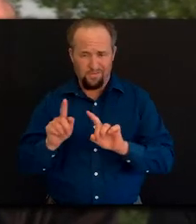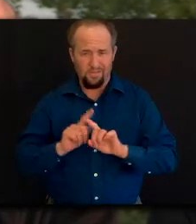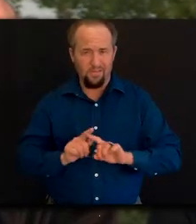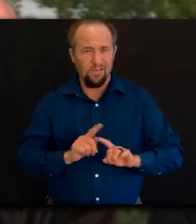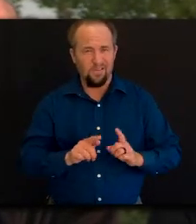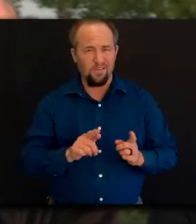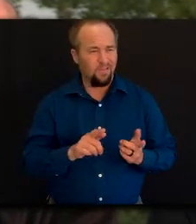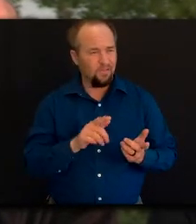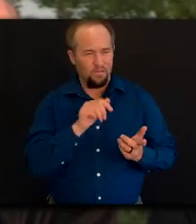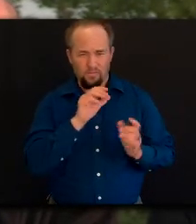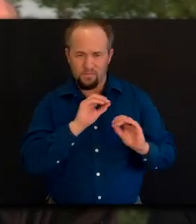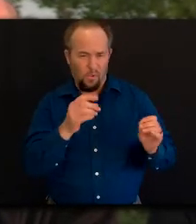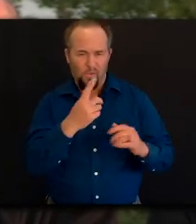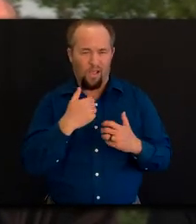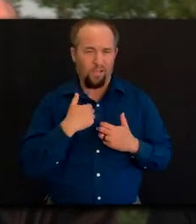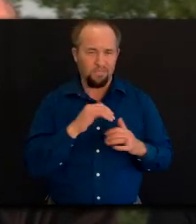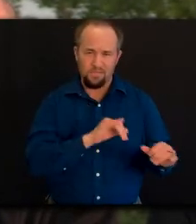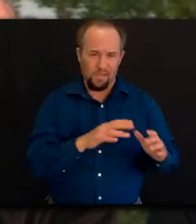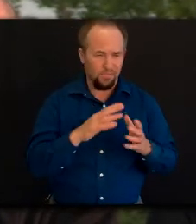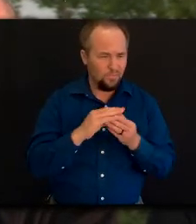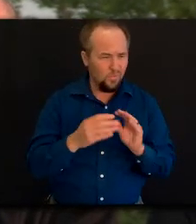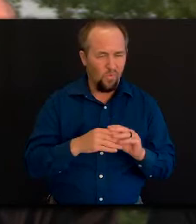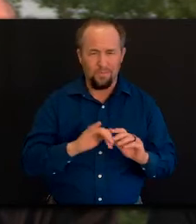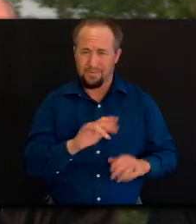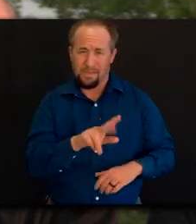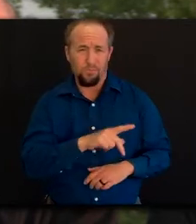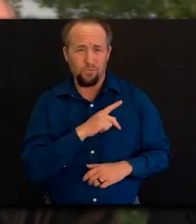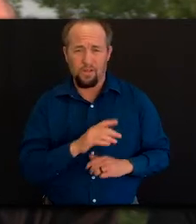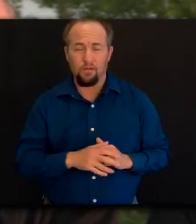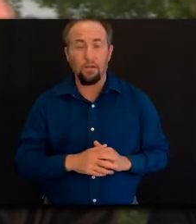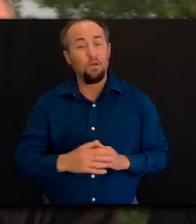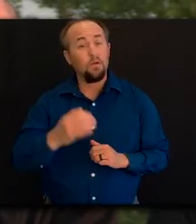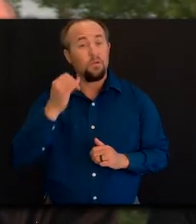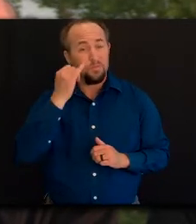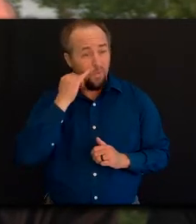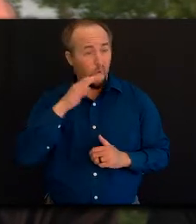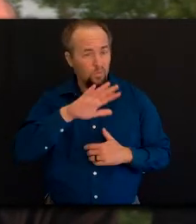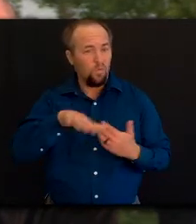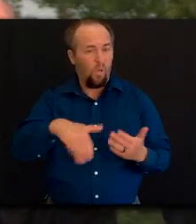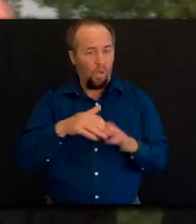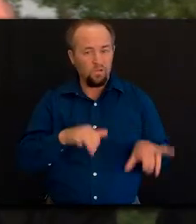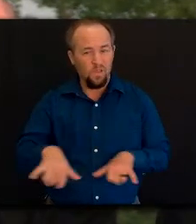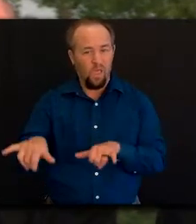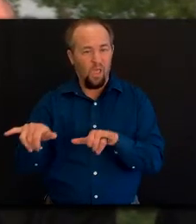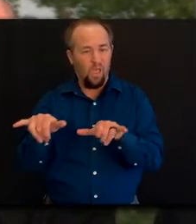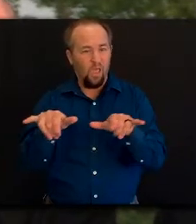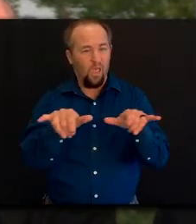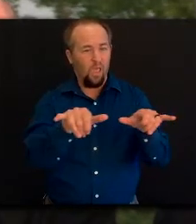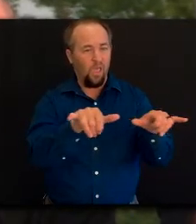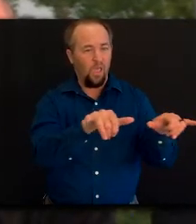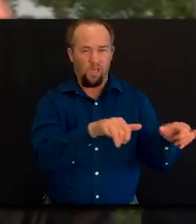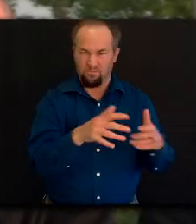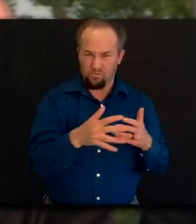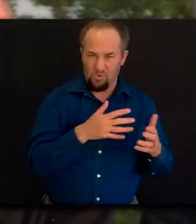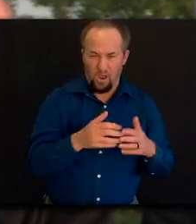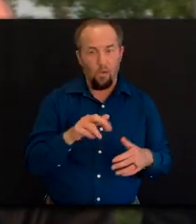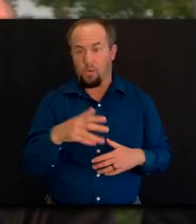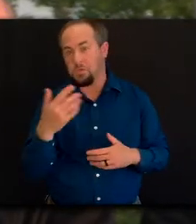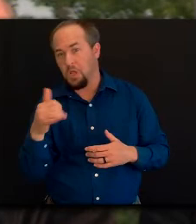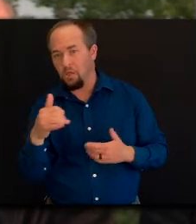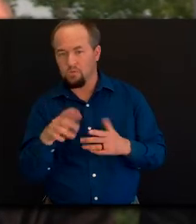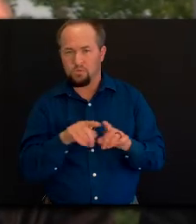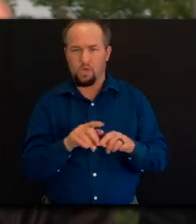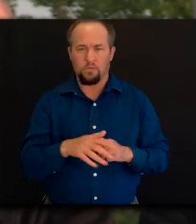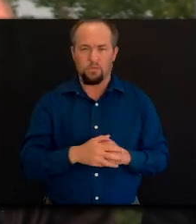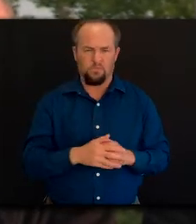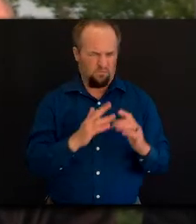story, the same personality. What if we were all gray socks or yellow socks? Where would the diversity go?